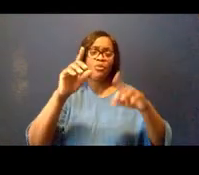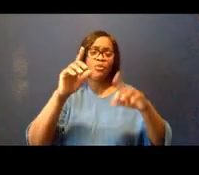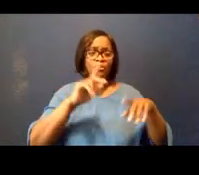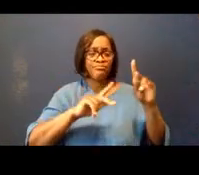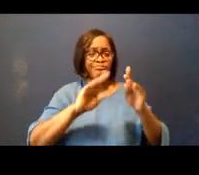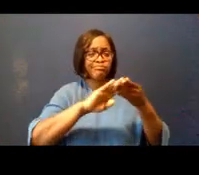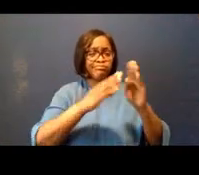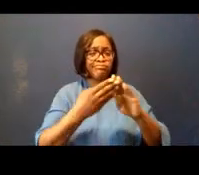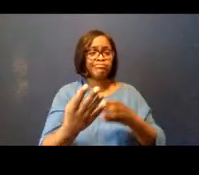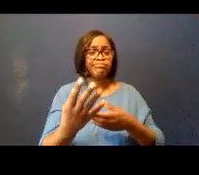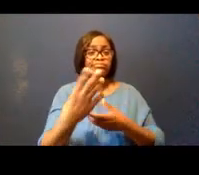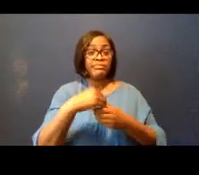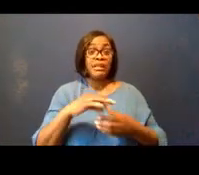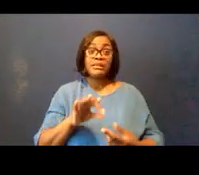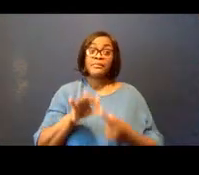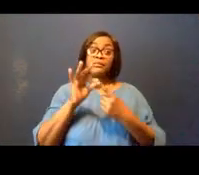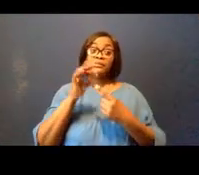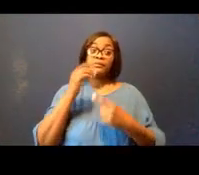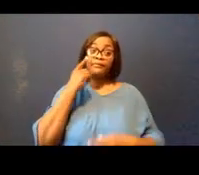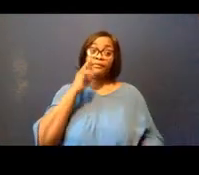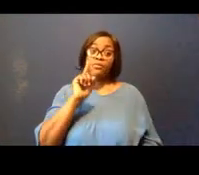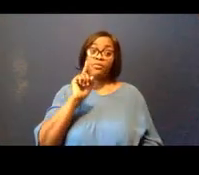opening the door